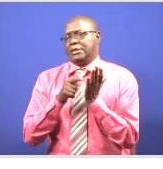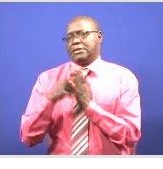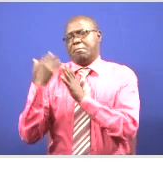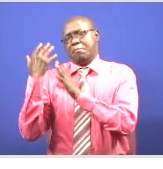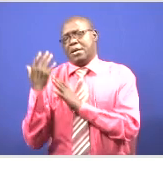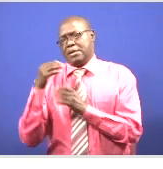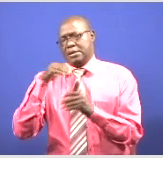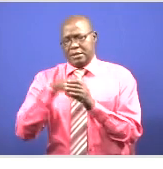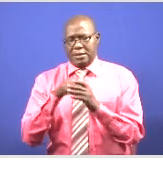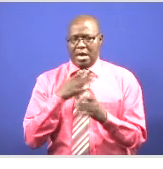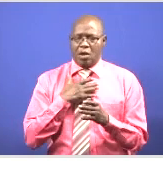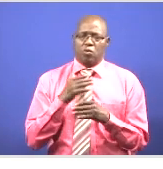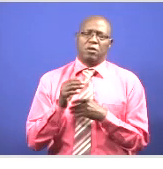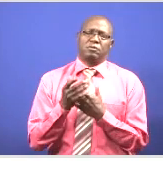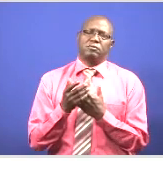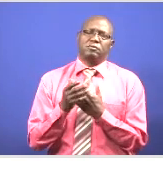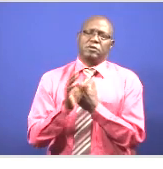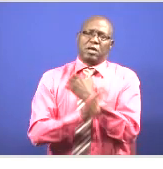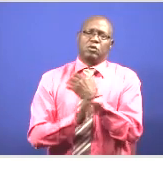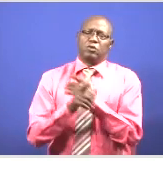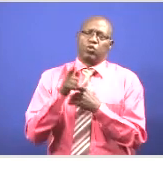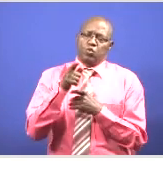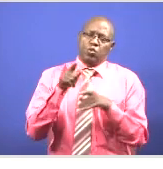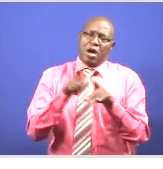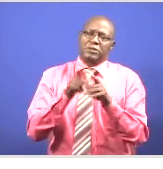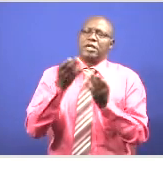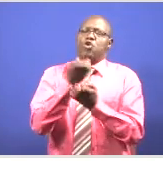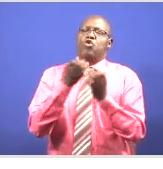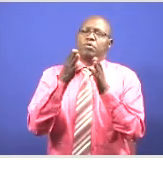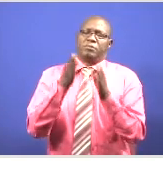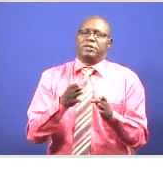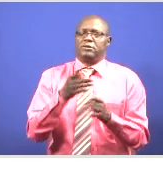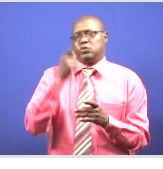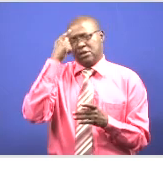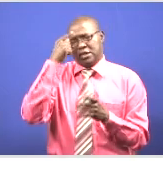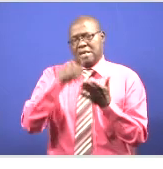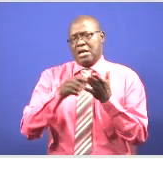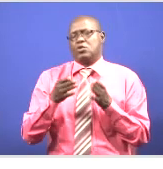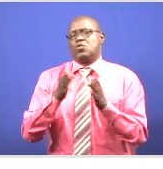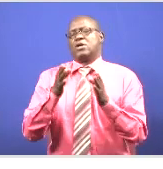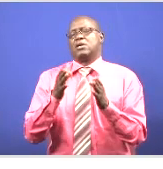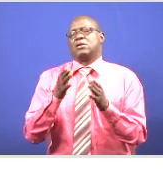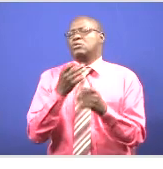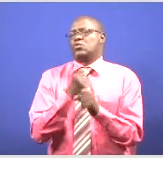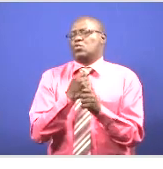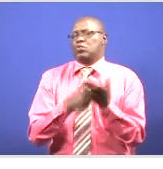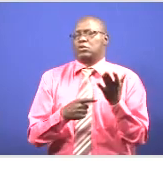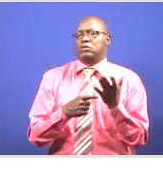Mm-hmm. Which route do you think, according to you as an economist, mm-hmm. is the right way to go as a country? Do we continue with the Uhuru